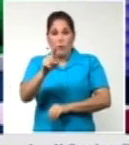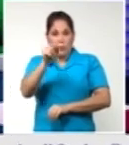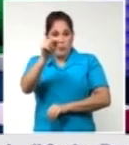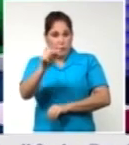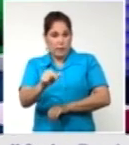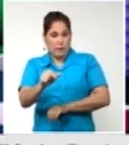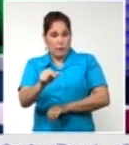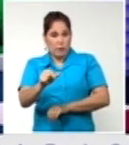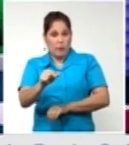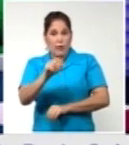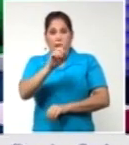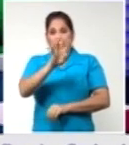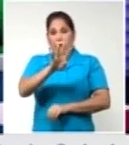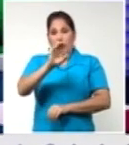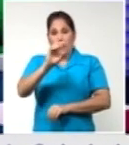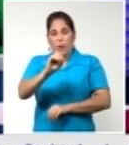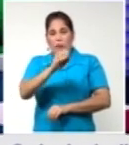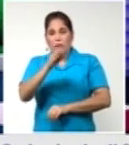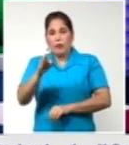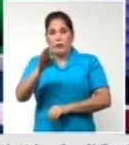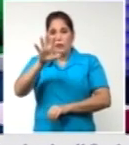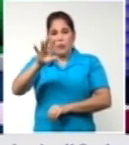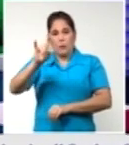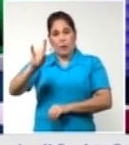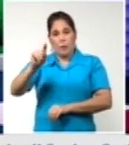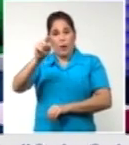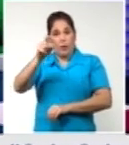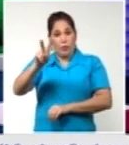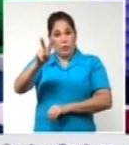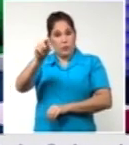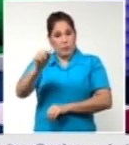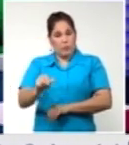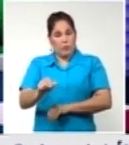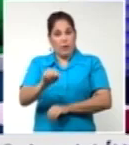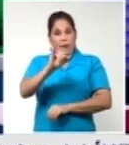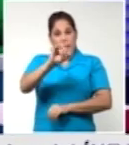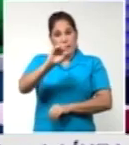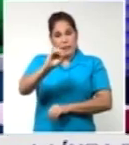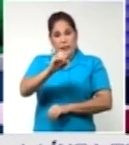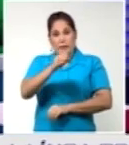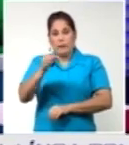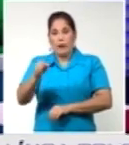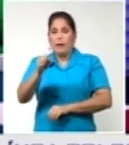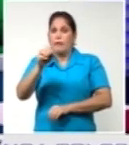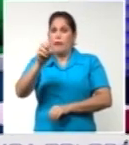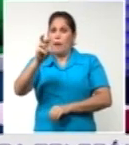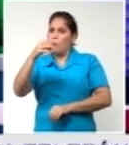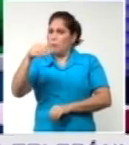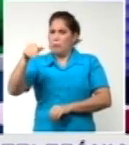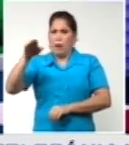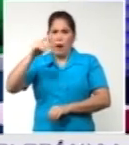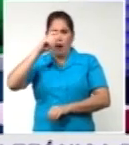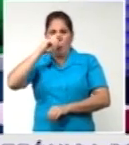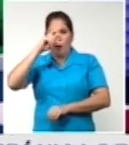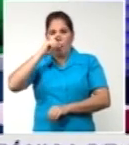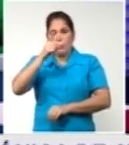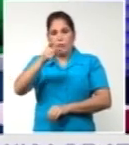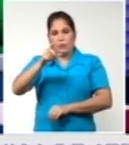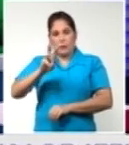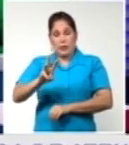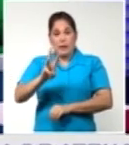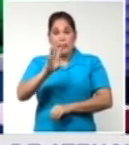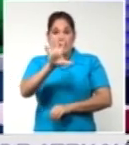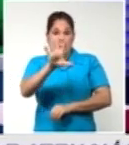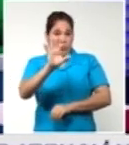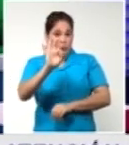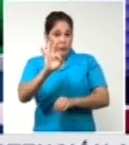age. 12 are between 40 and 59, and 13 are over the age of 60. Of